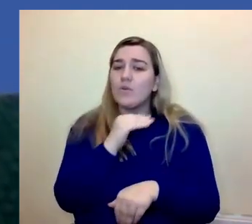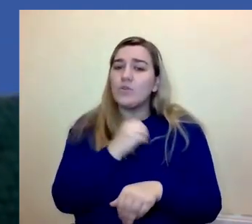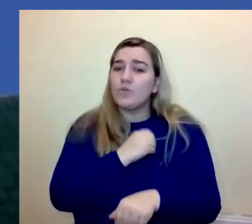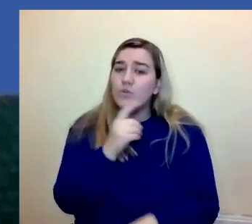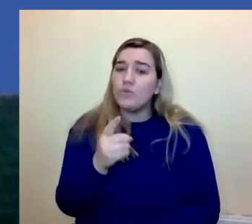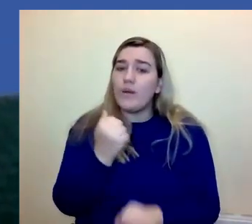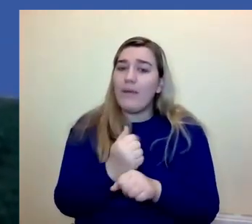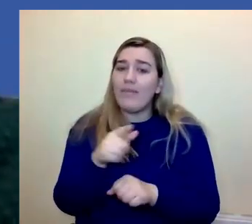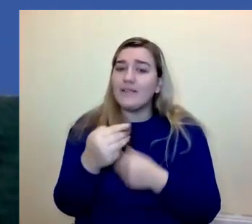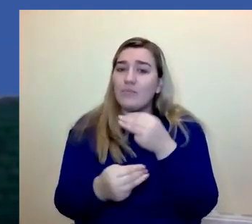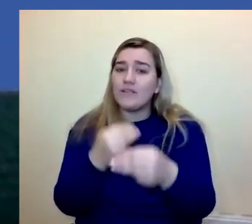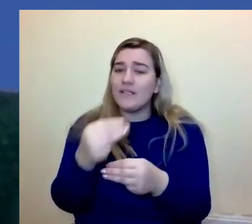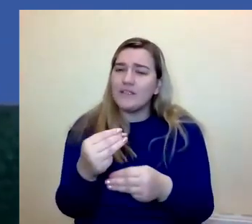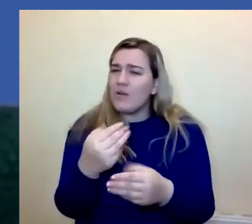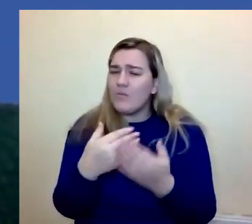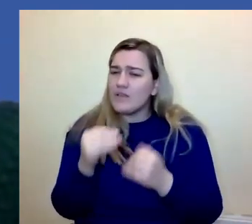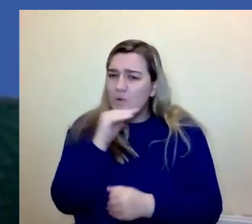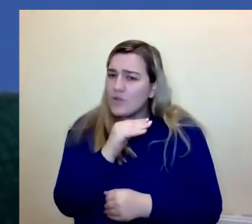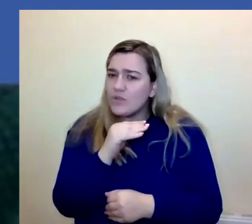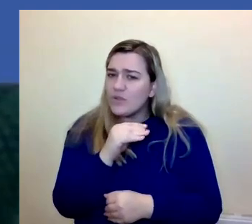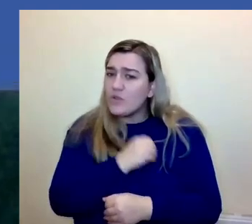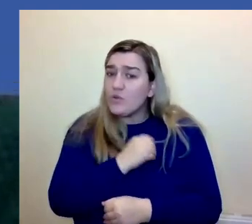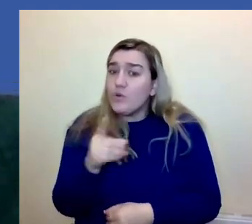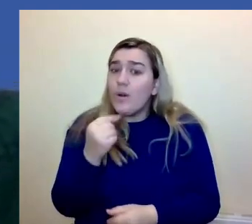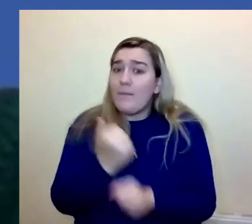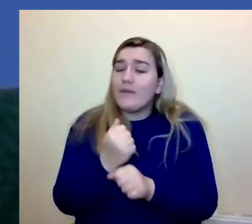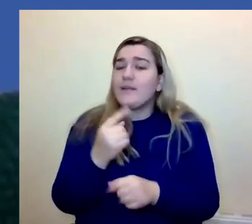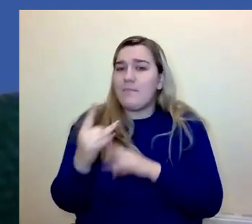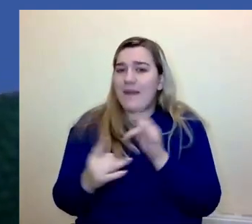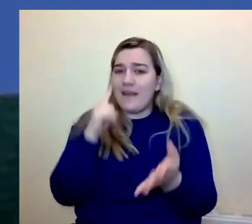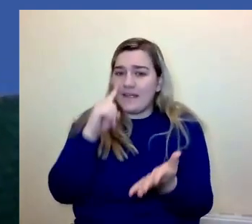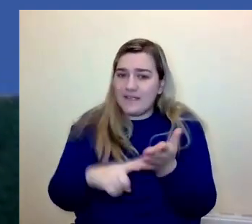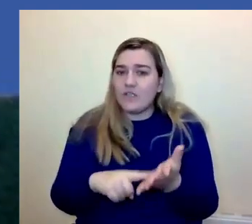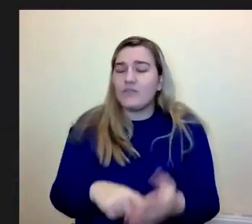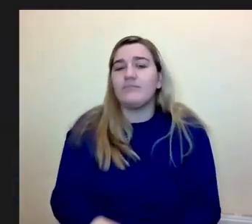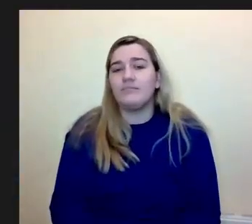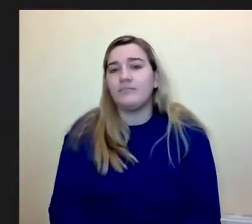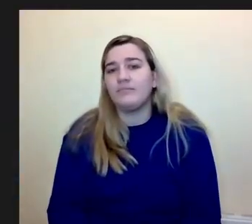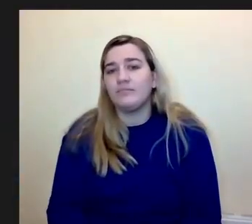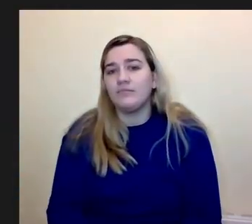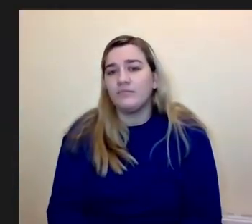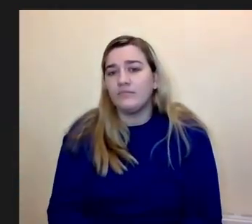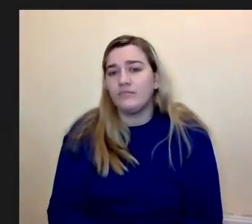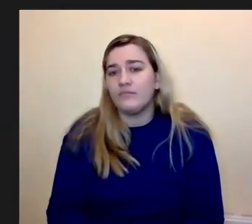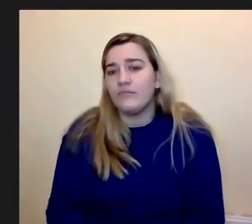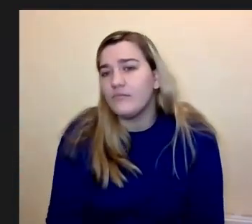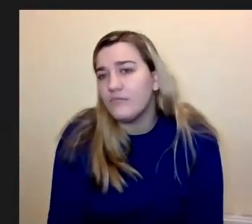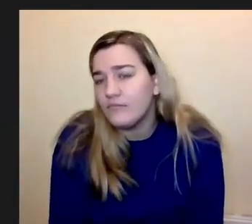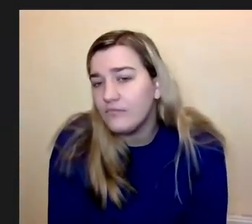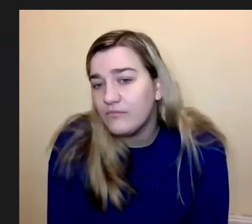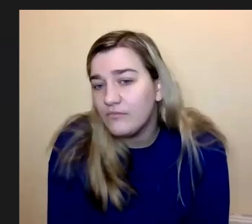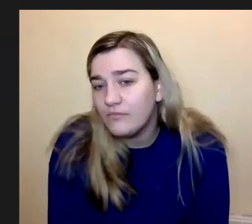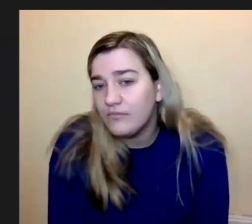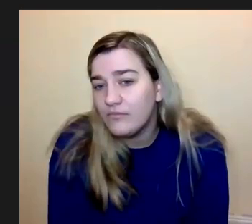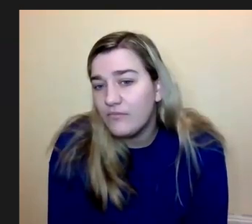this process? What is important to you about making a decision? It's important to me because I